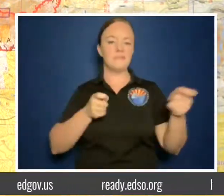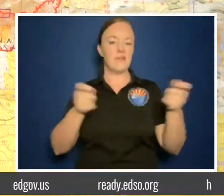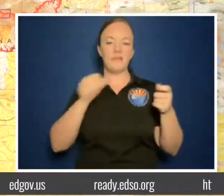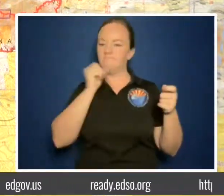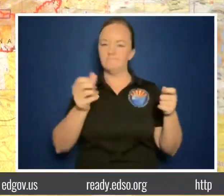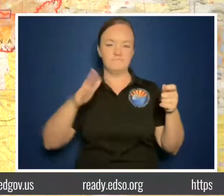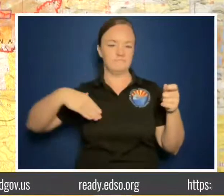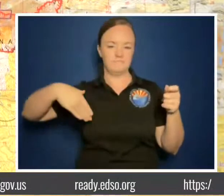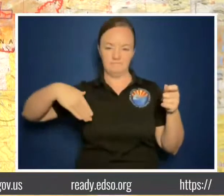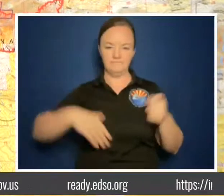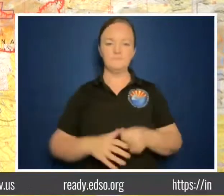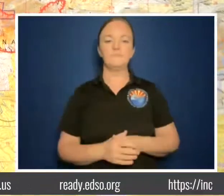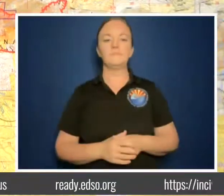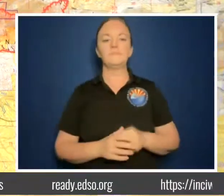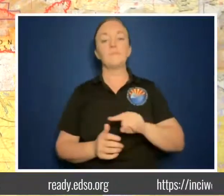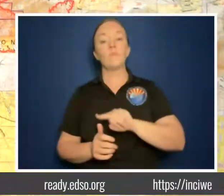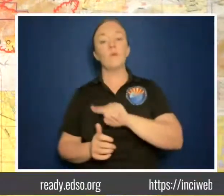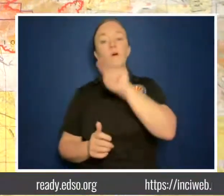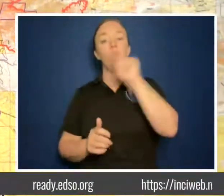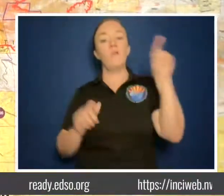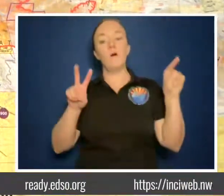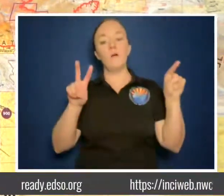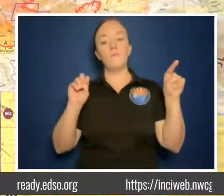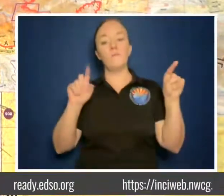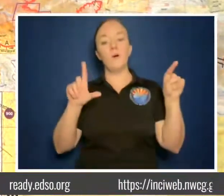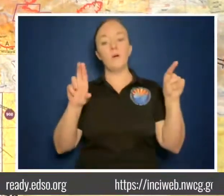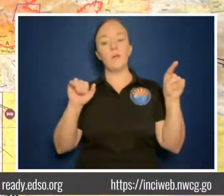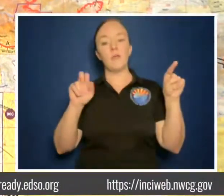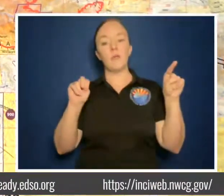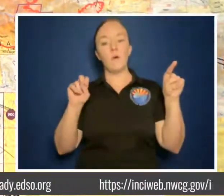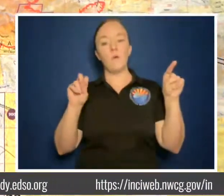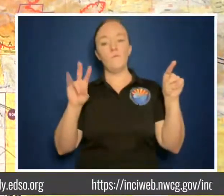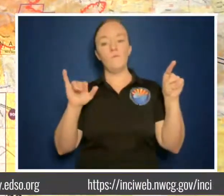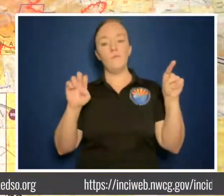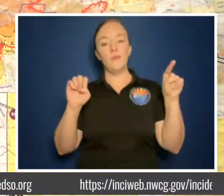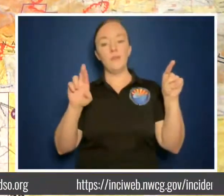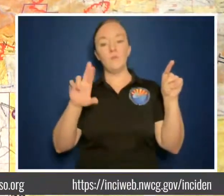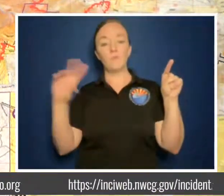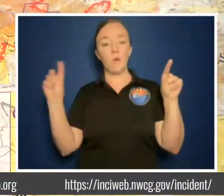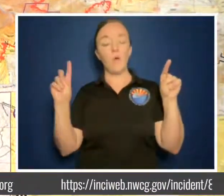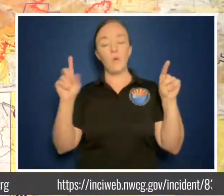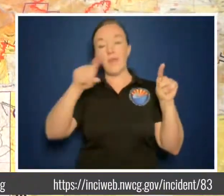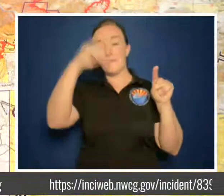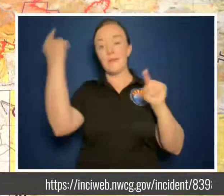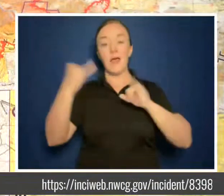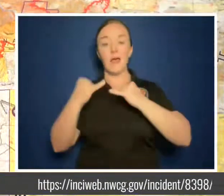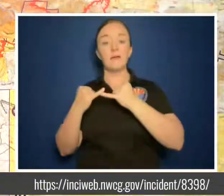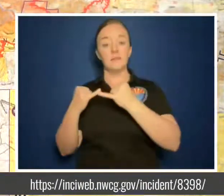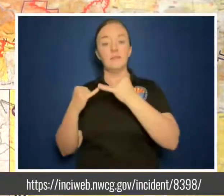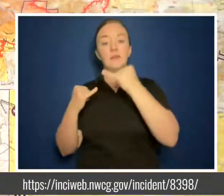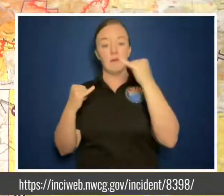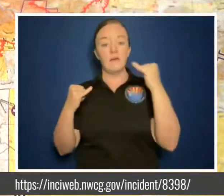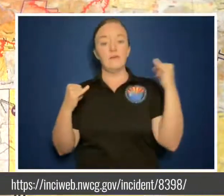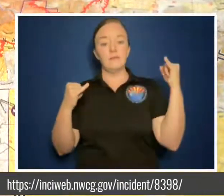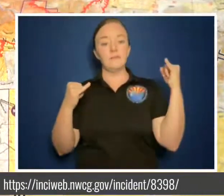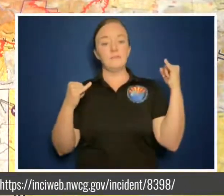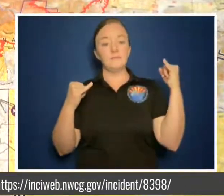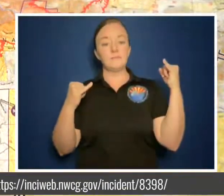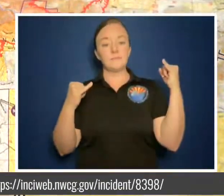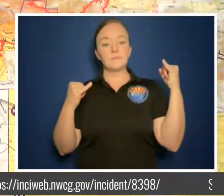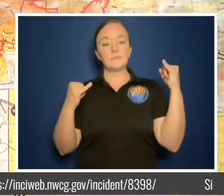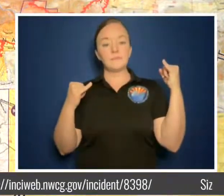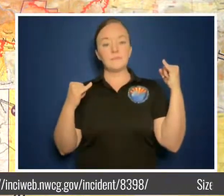Volcanoville, along Volcanoville Road, this black line here represents contained fire